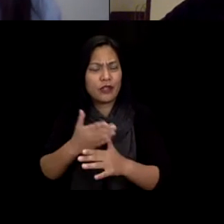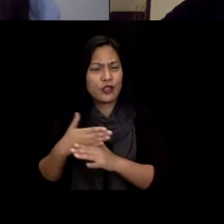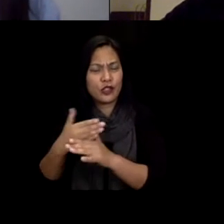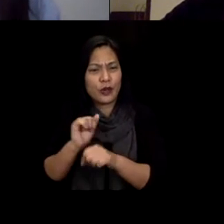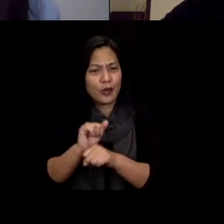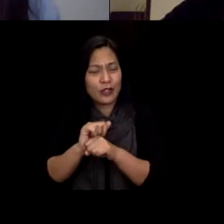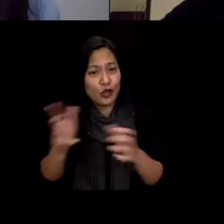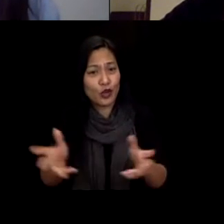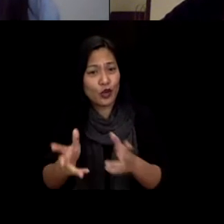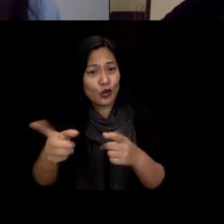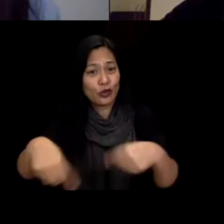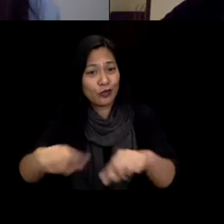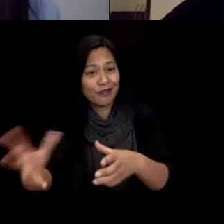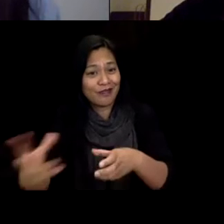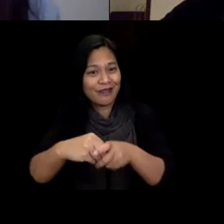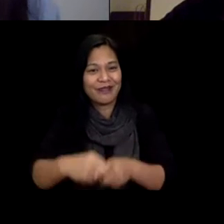it.